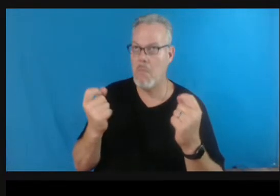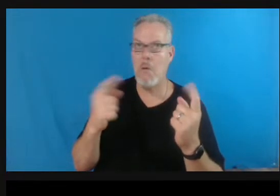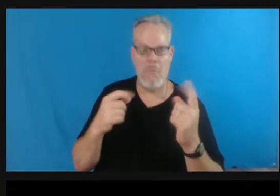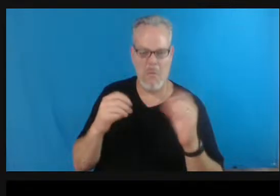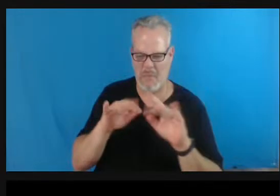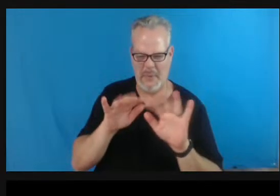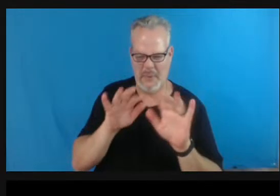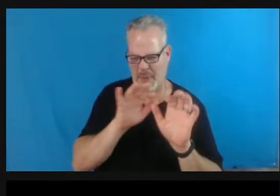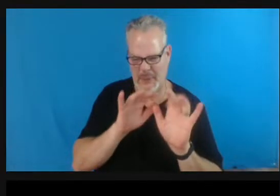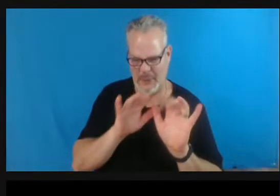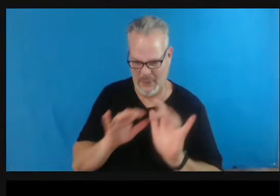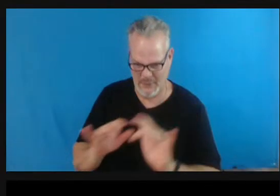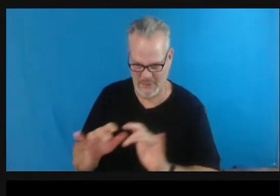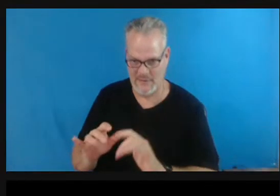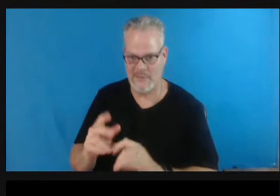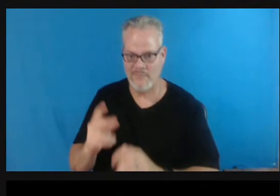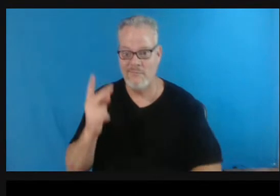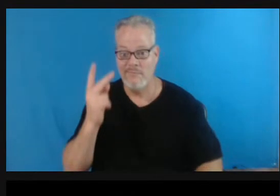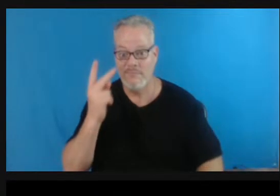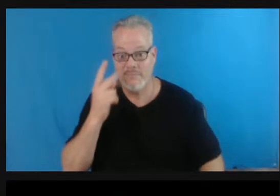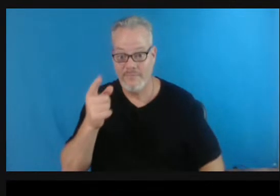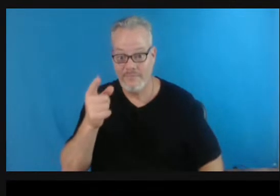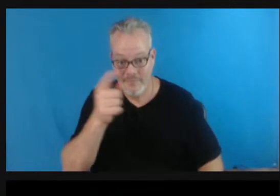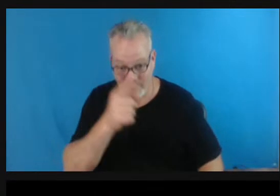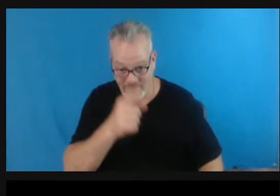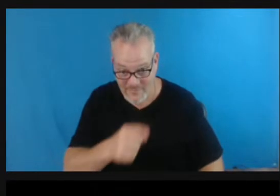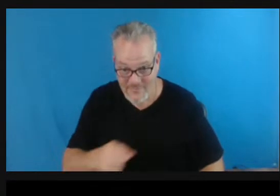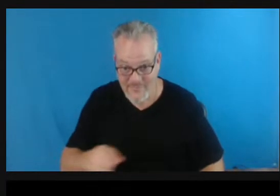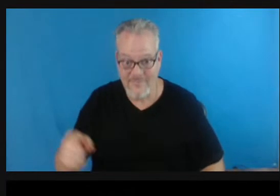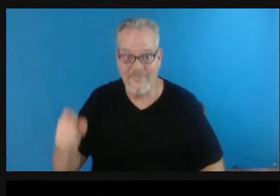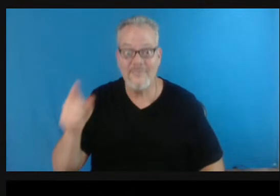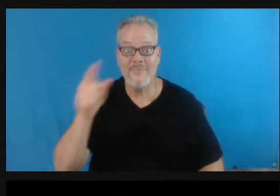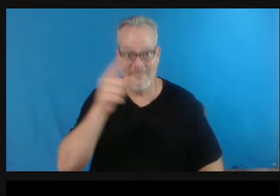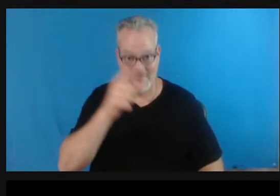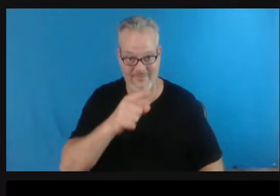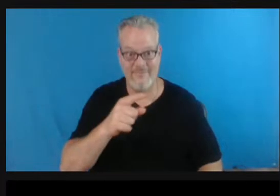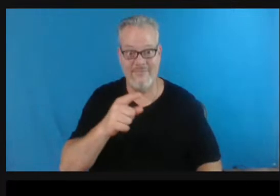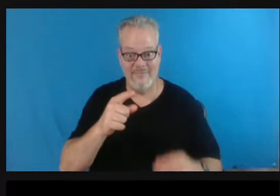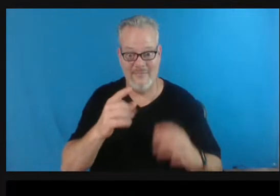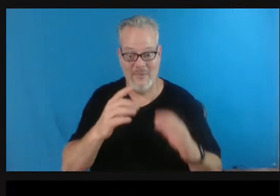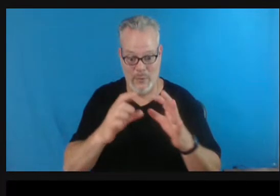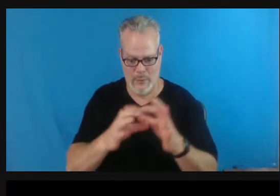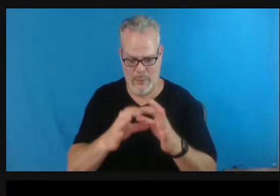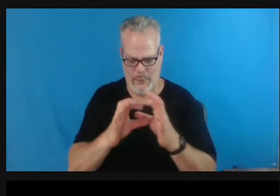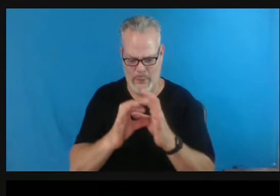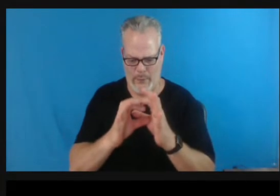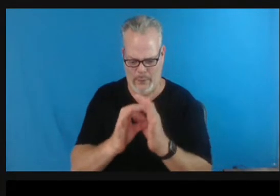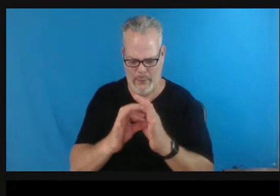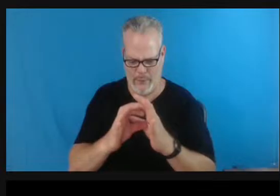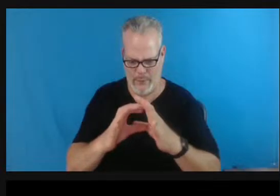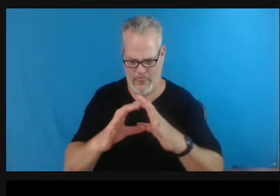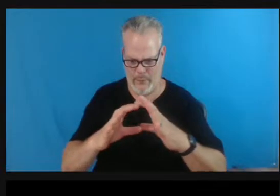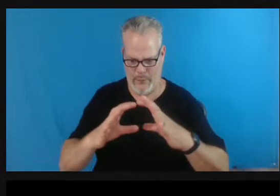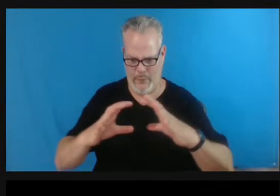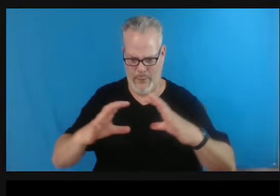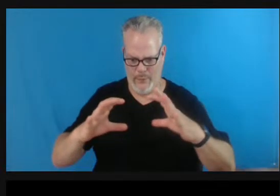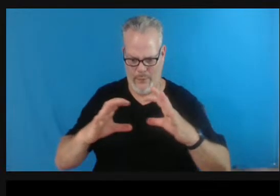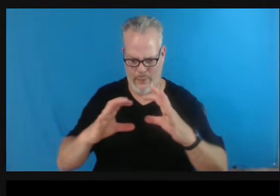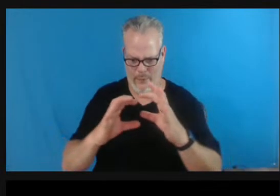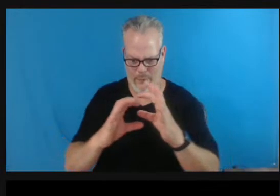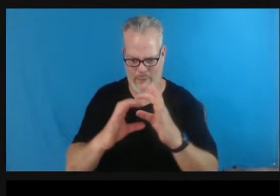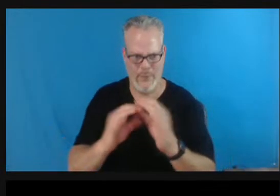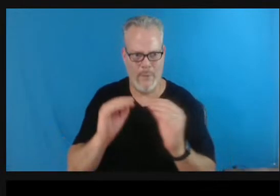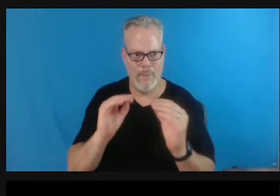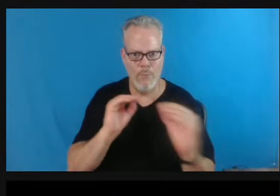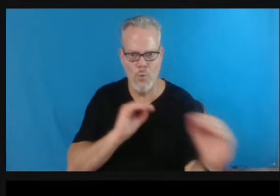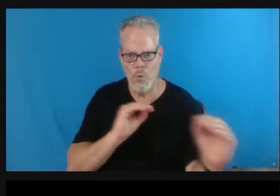You can see these the incoherent flows, how far the flows are extending, the area of the crater floor that's moving. And you do see a little bit